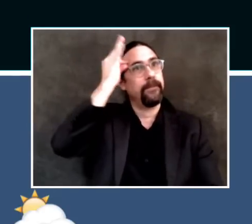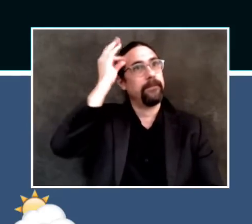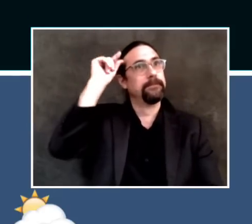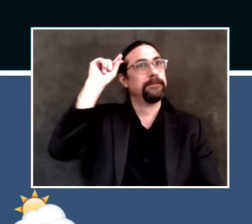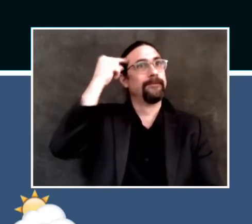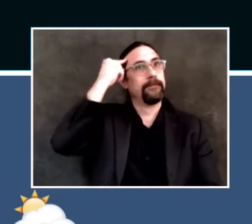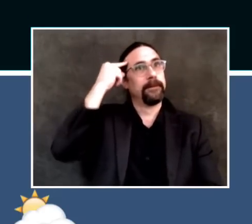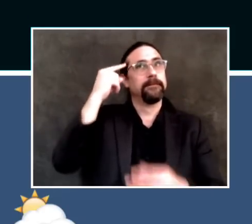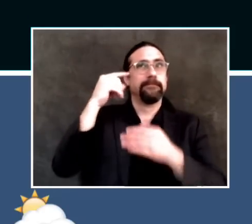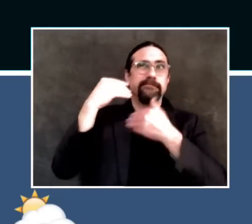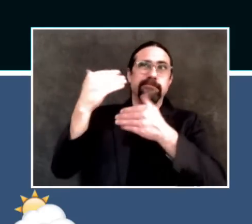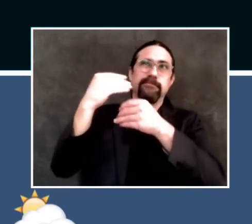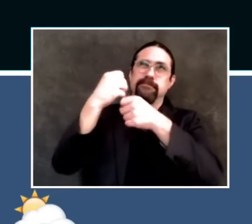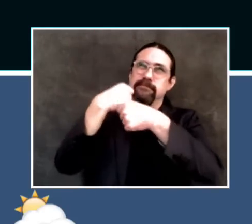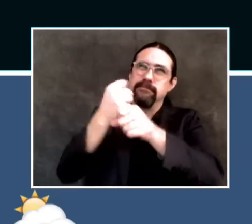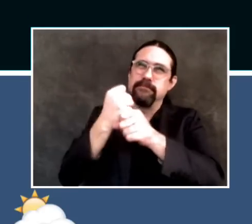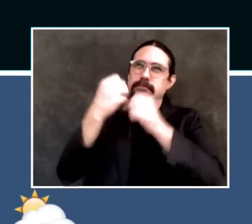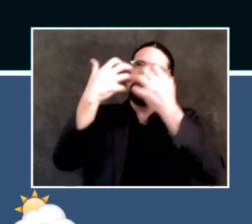do so much more.